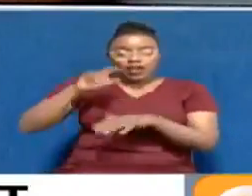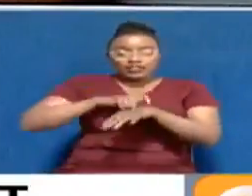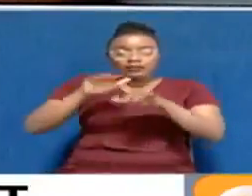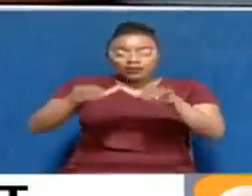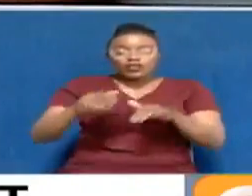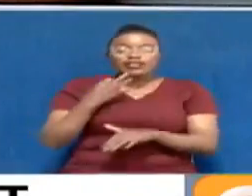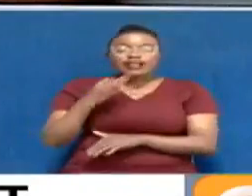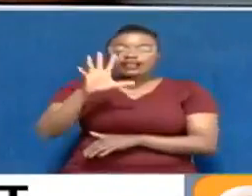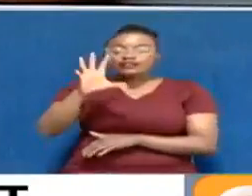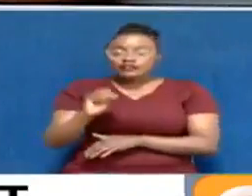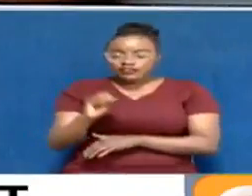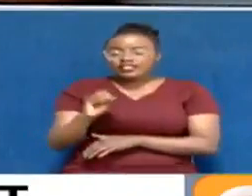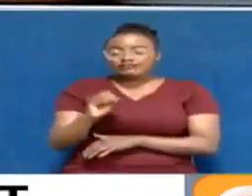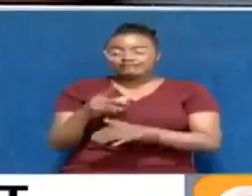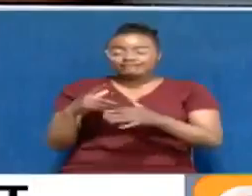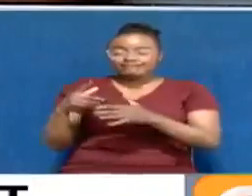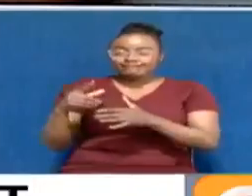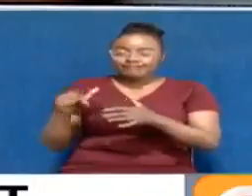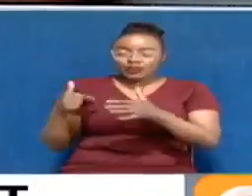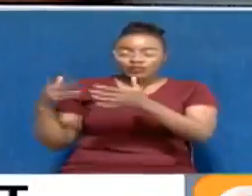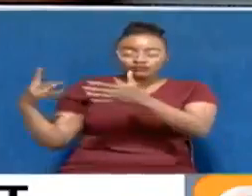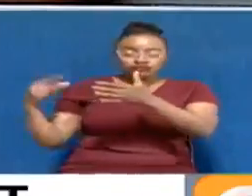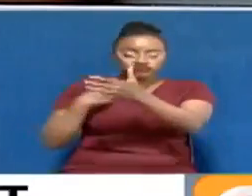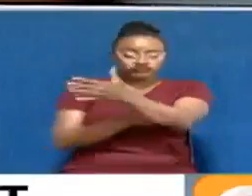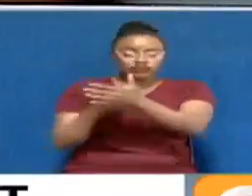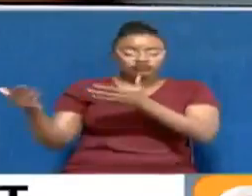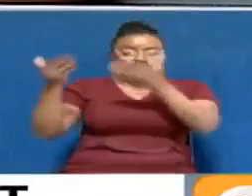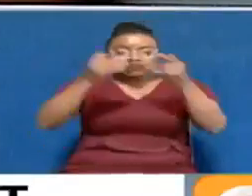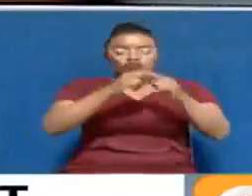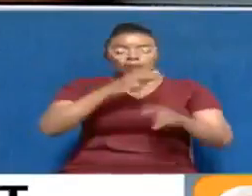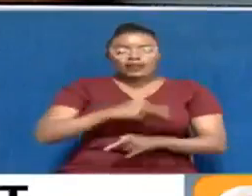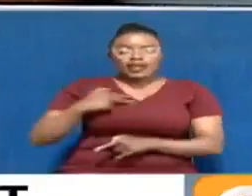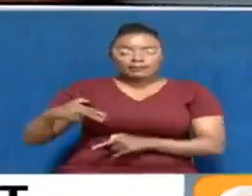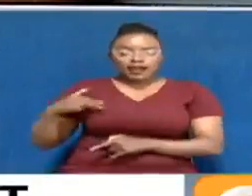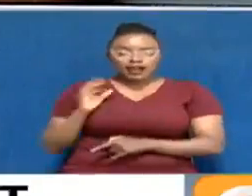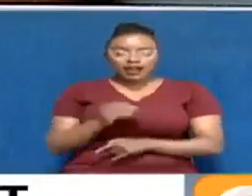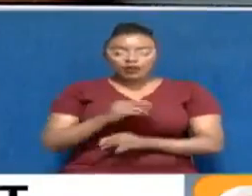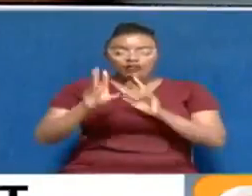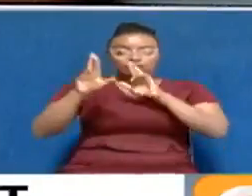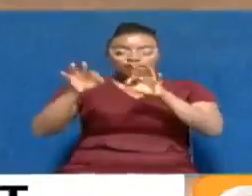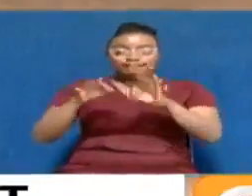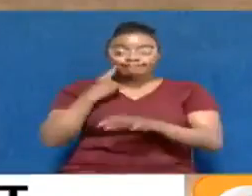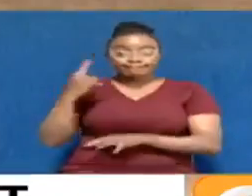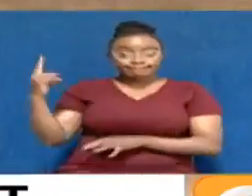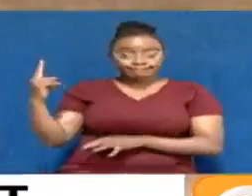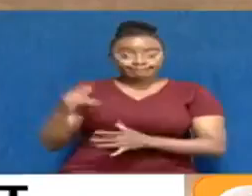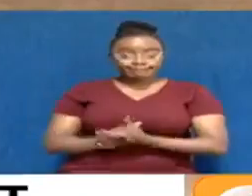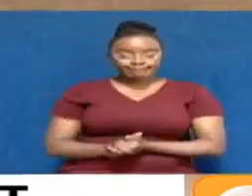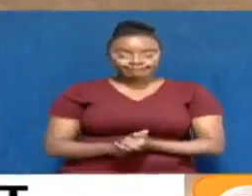await 350,000 doses to arrive in the country from Denmark. Take a listen.